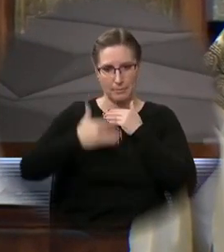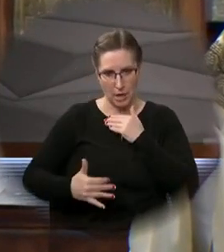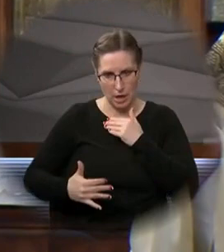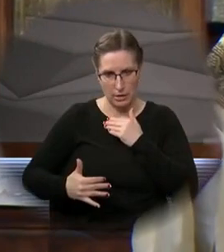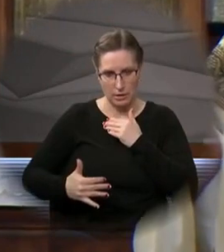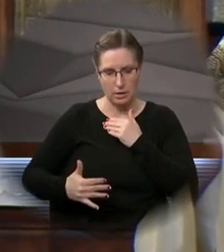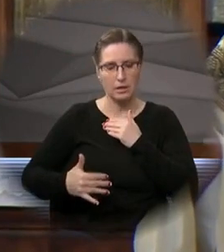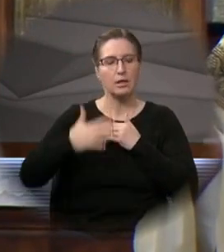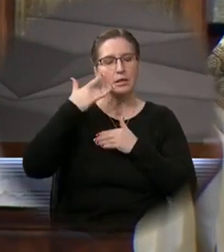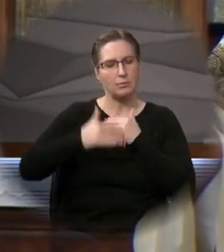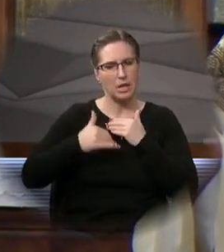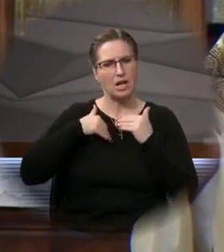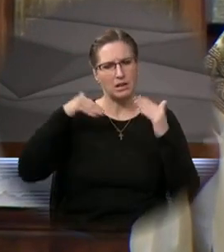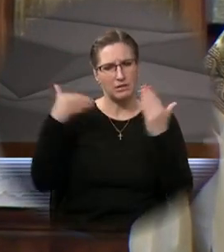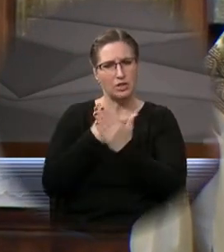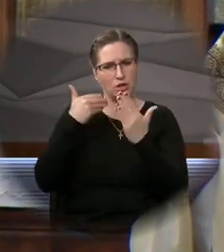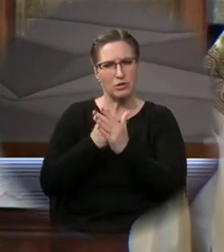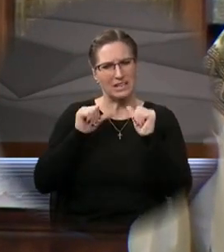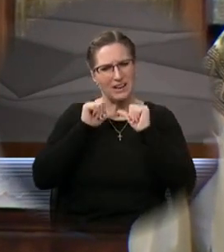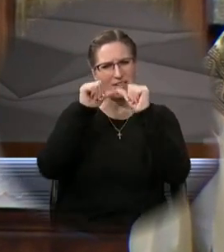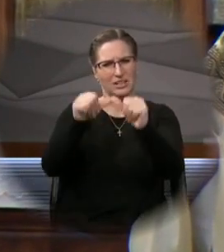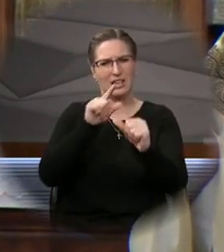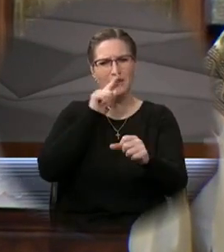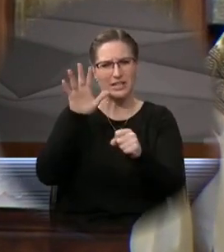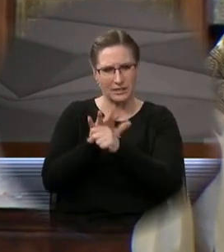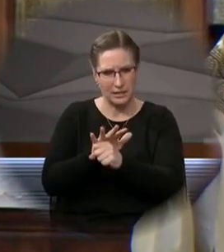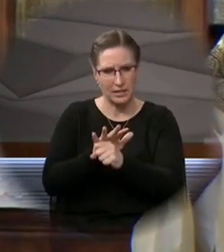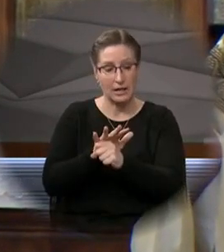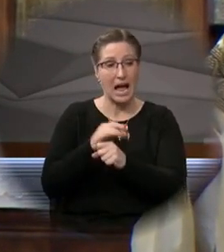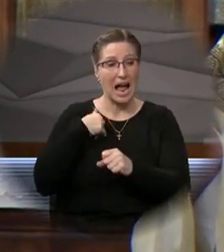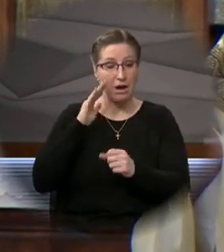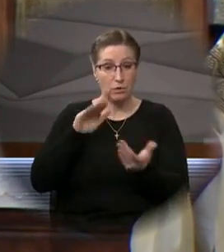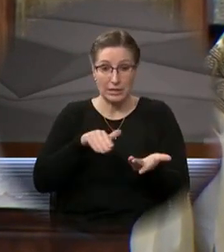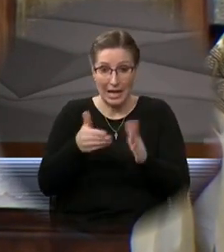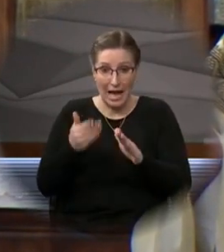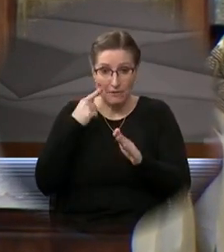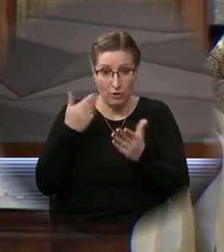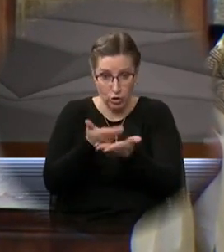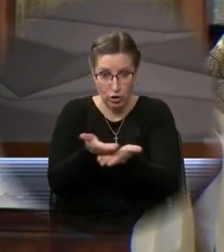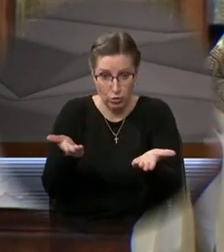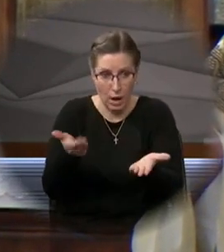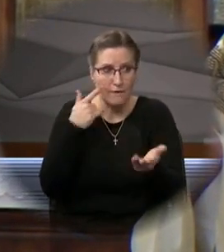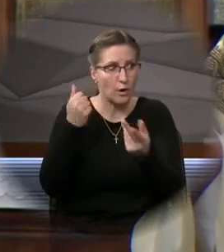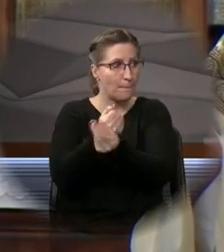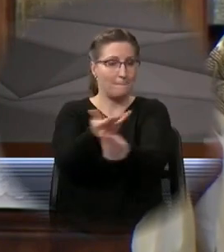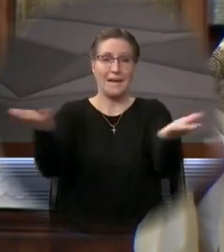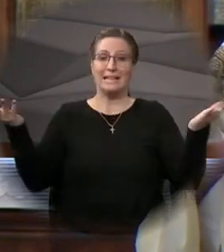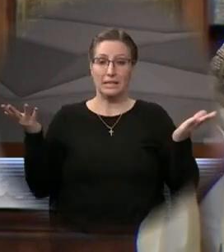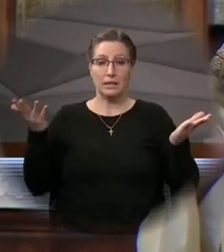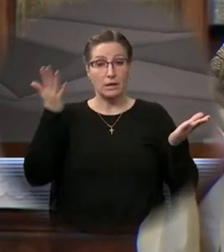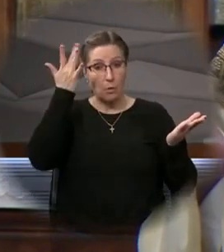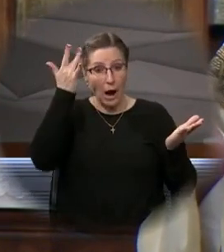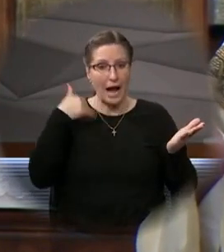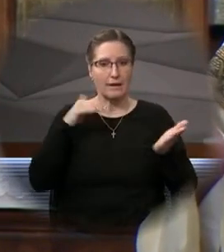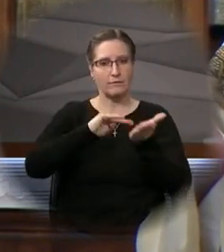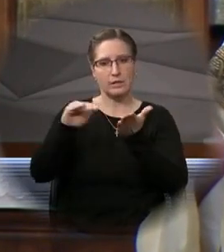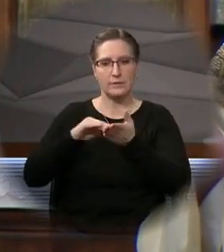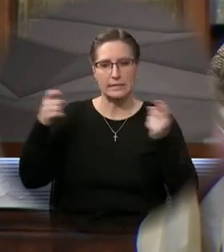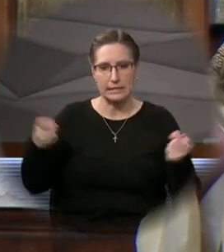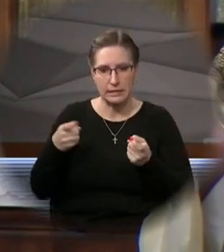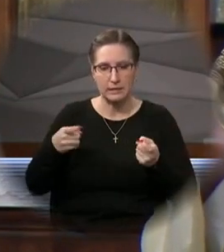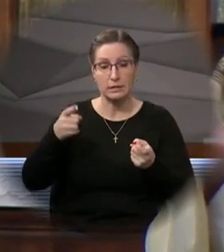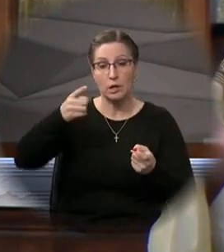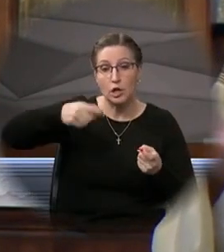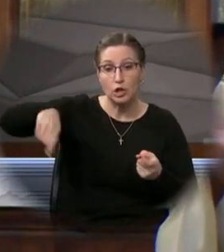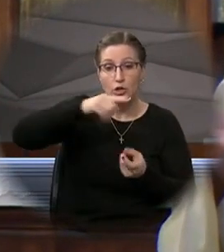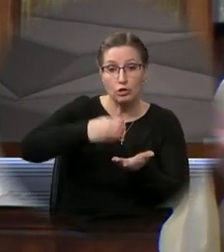chalice of my blood, the blood of the new and eternal covenant, which will be poured out for you and for many for the forgiveness